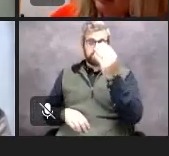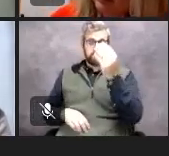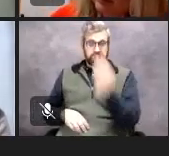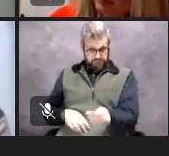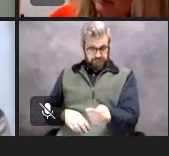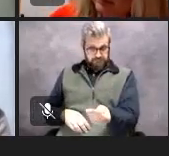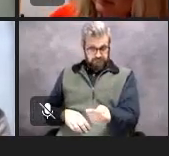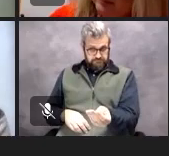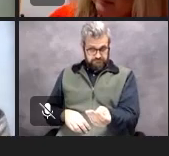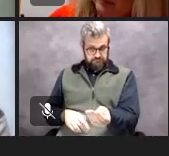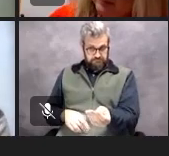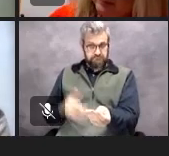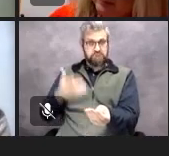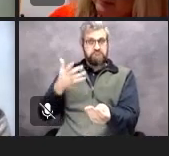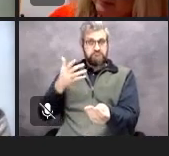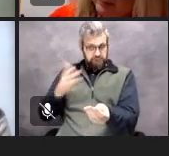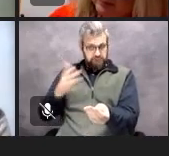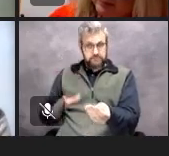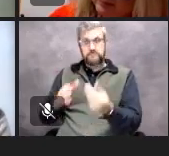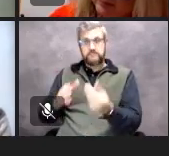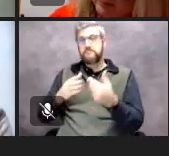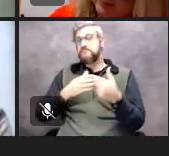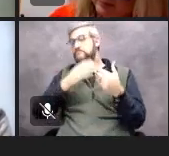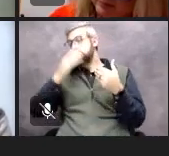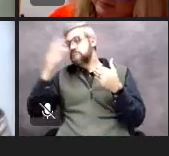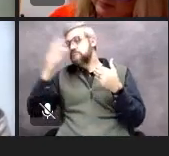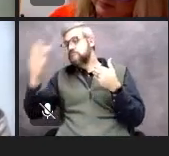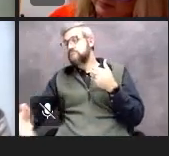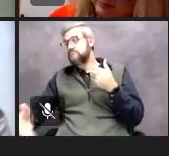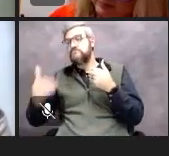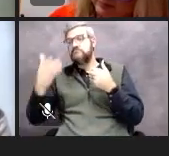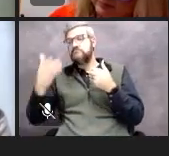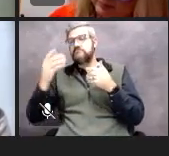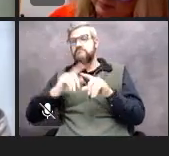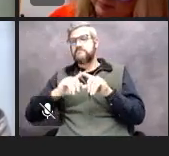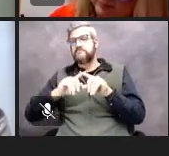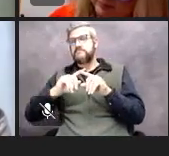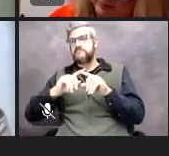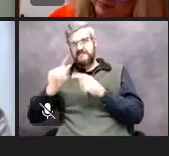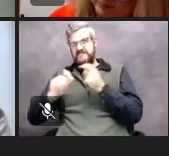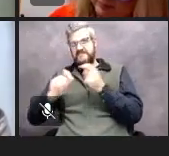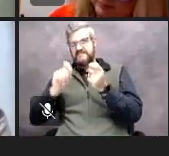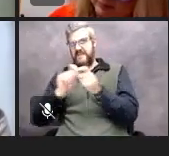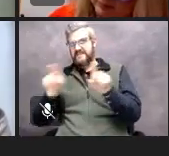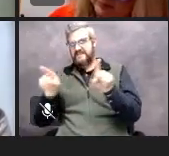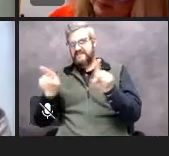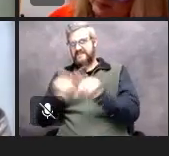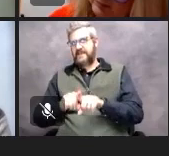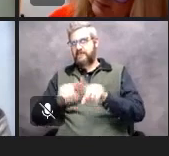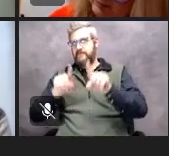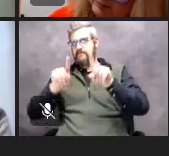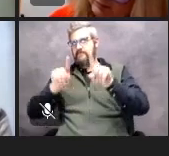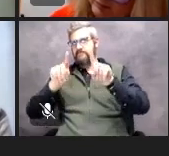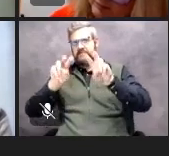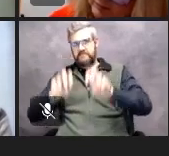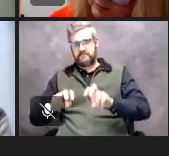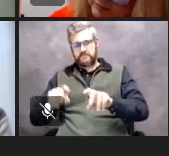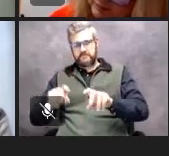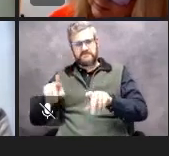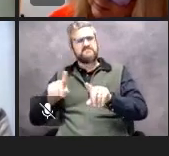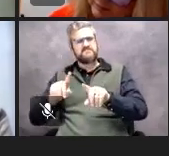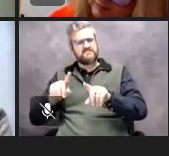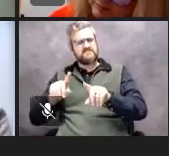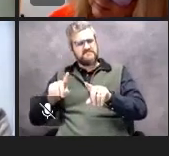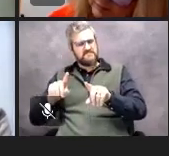same assessment, maybe, different type of questions, but the same type of assessment at the end of the year. And